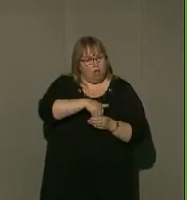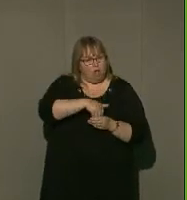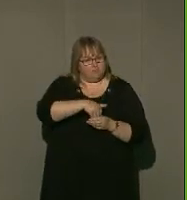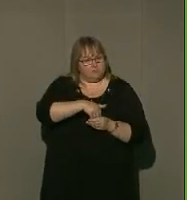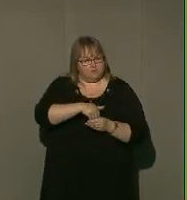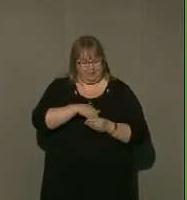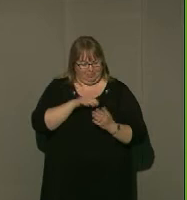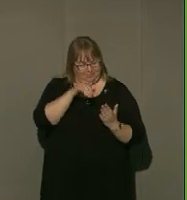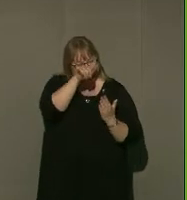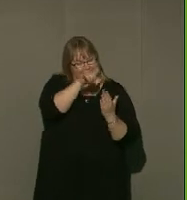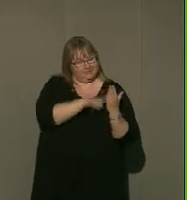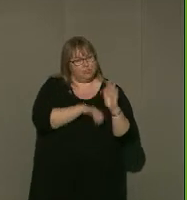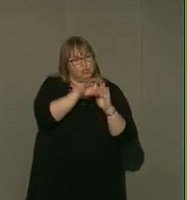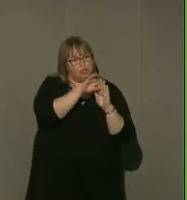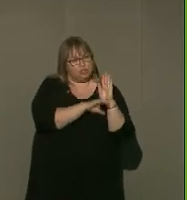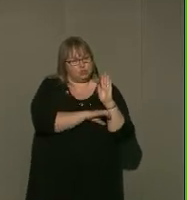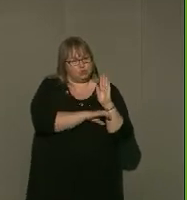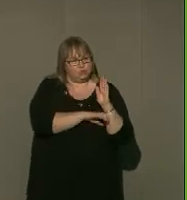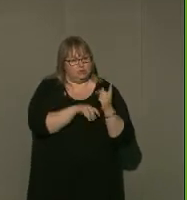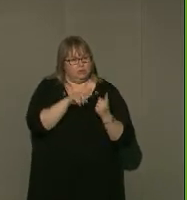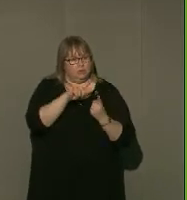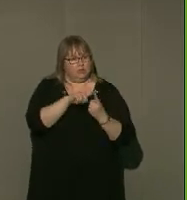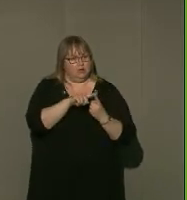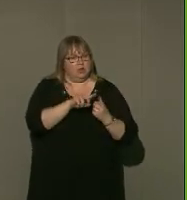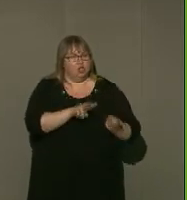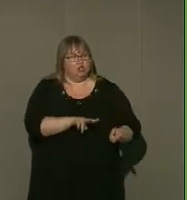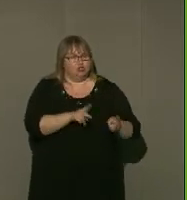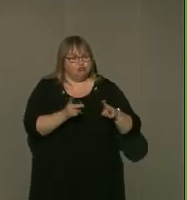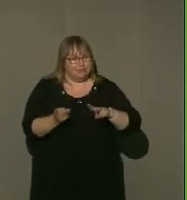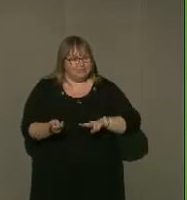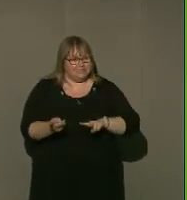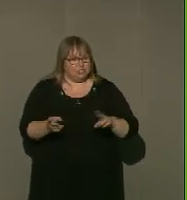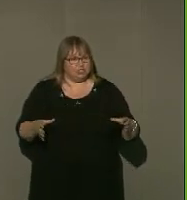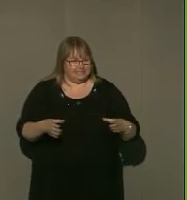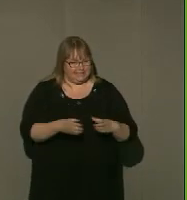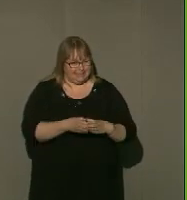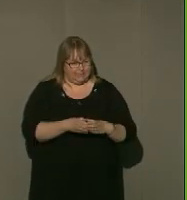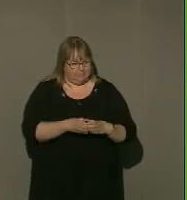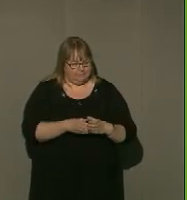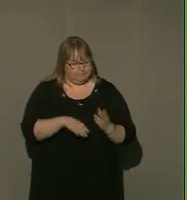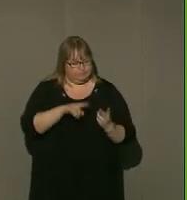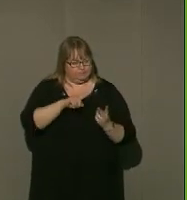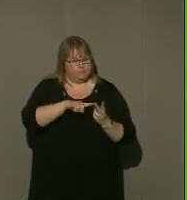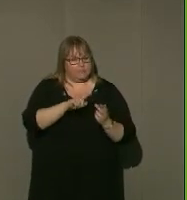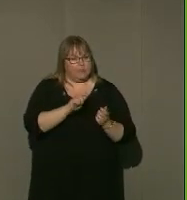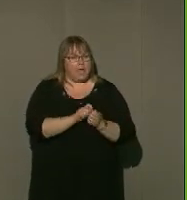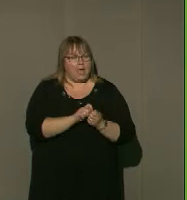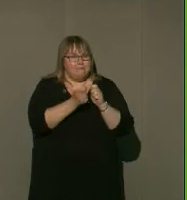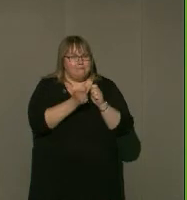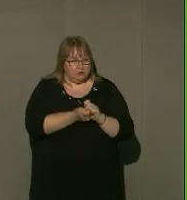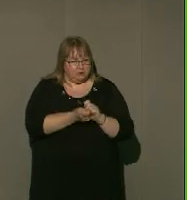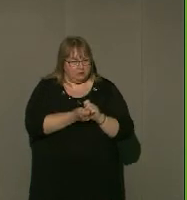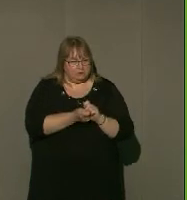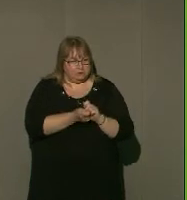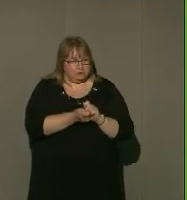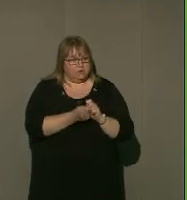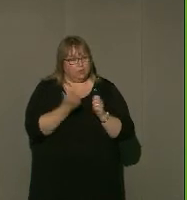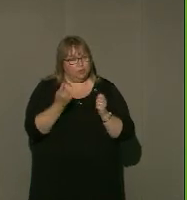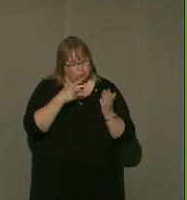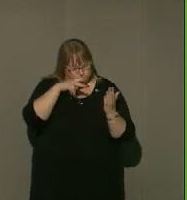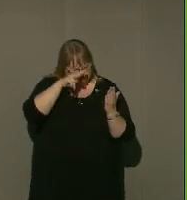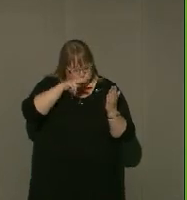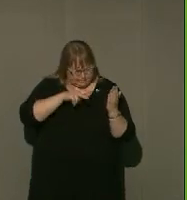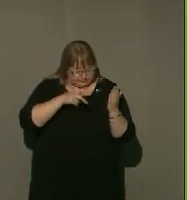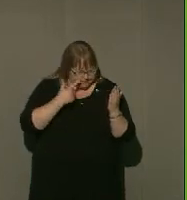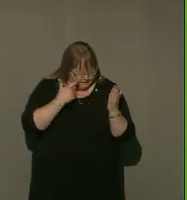going to discuss are the transition team, the amenders, the people who took the trouble to read it very